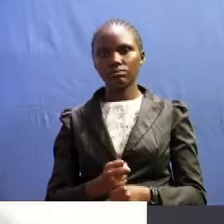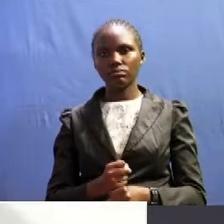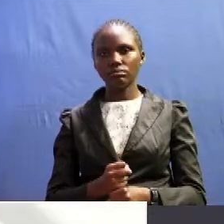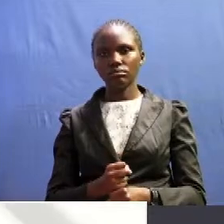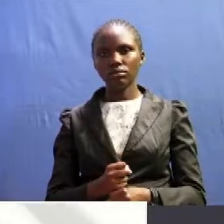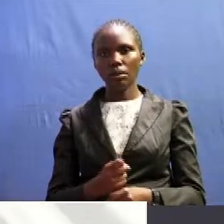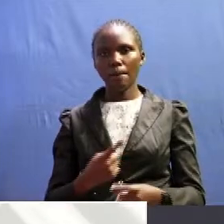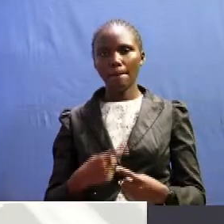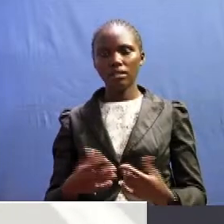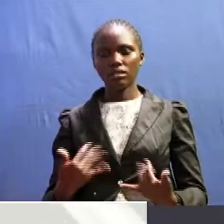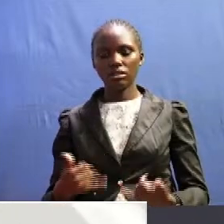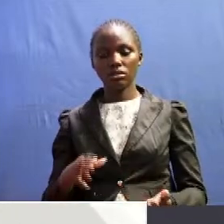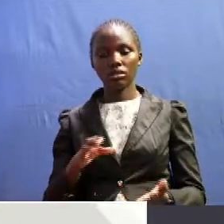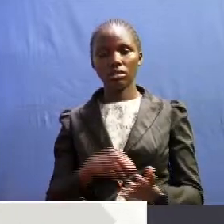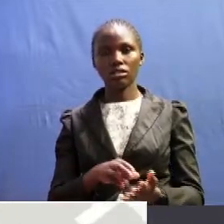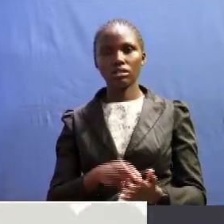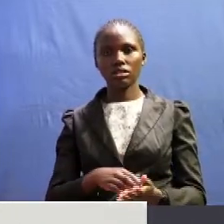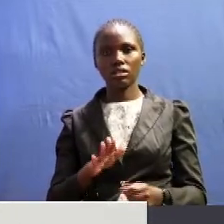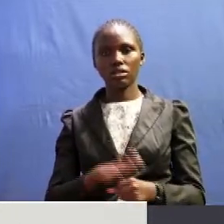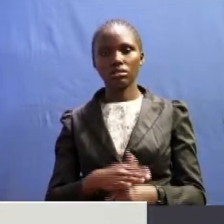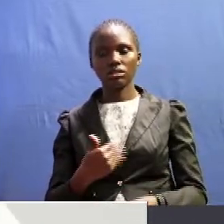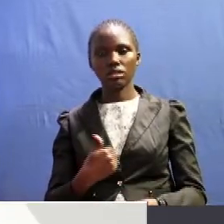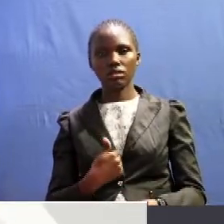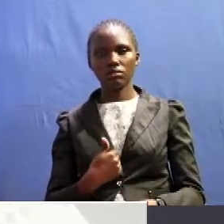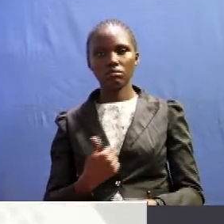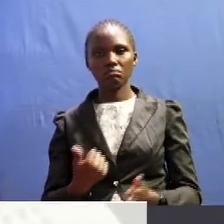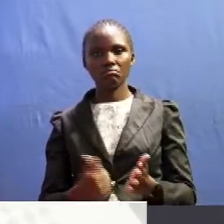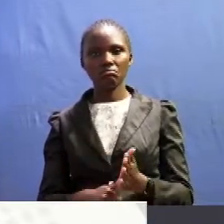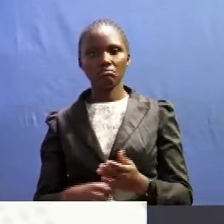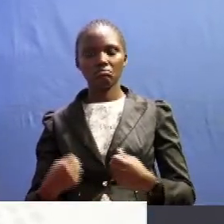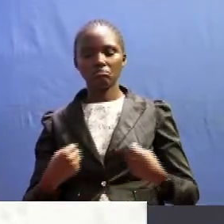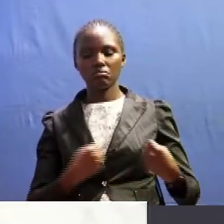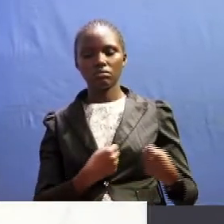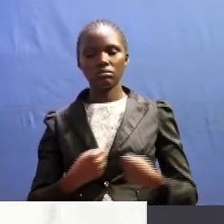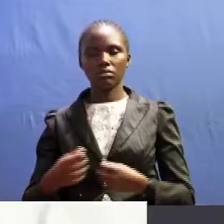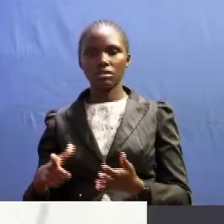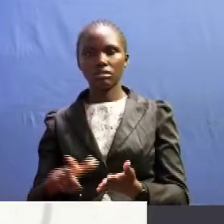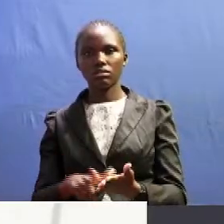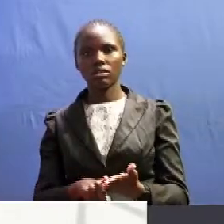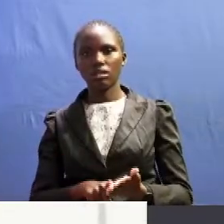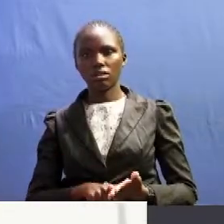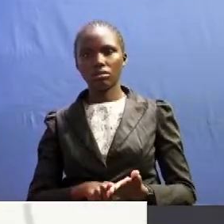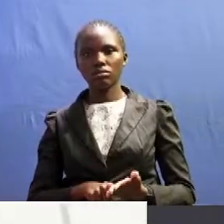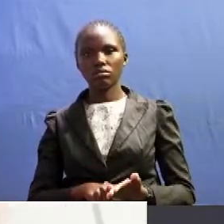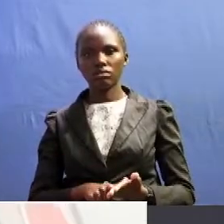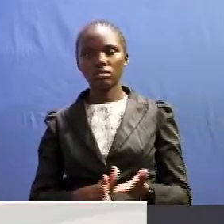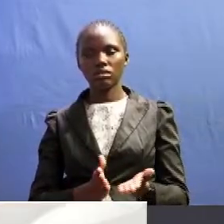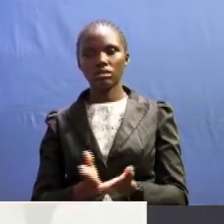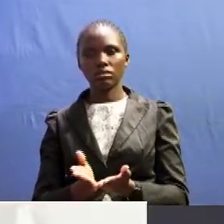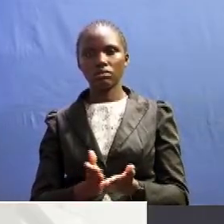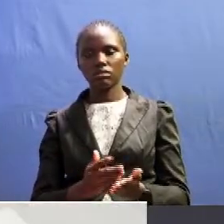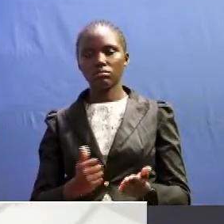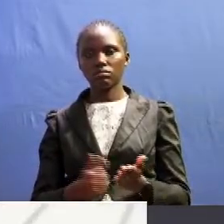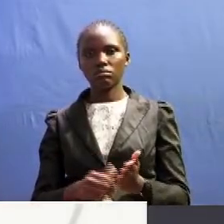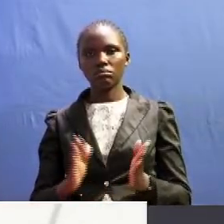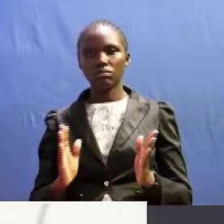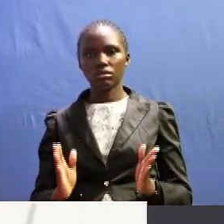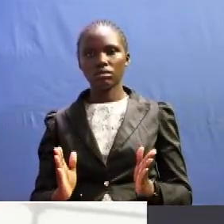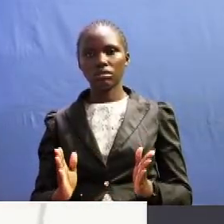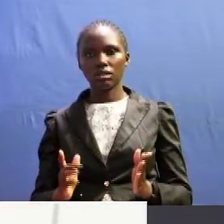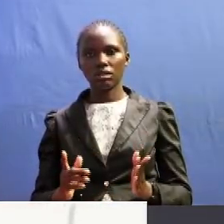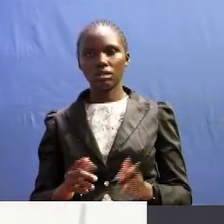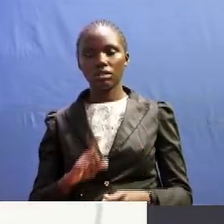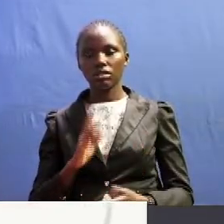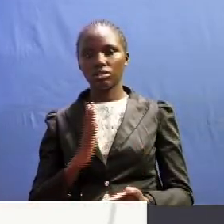has been facing challenges, mostly as a result of debt payment and debt servicing cost. That's